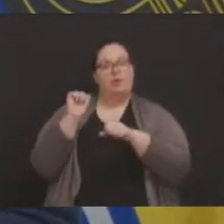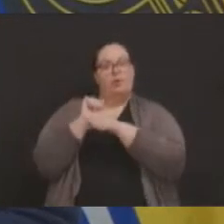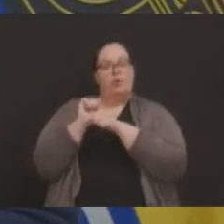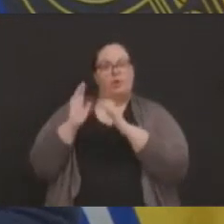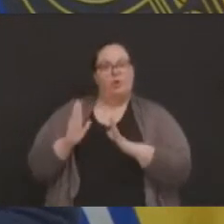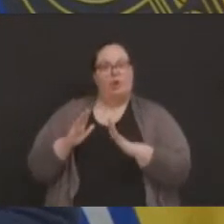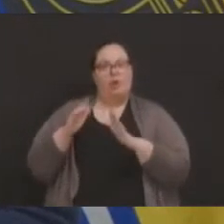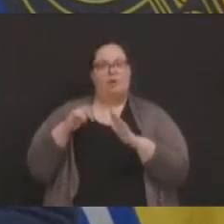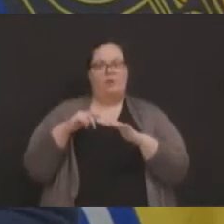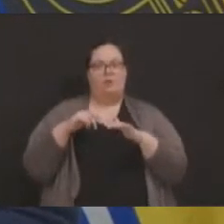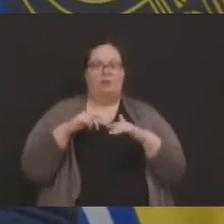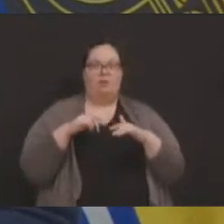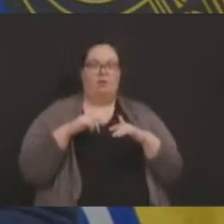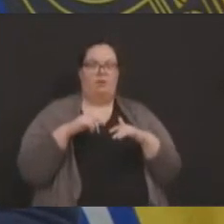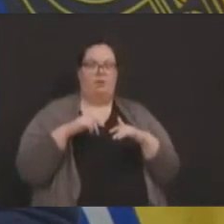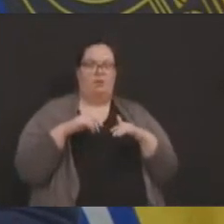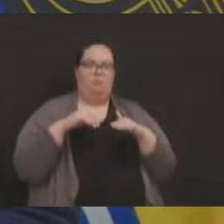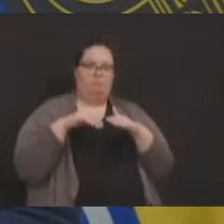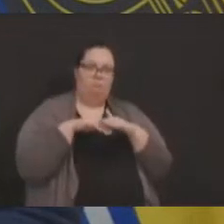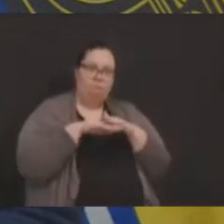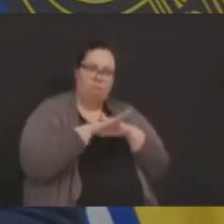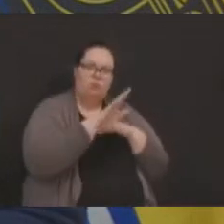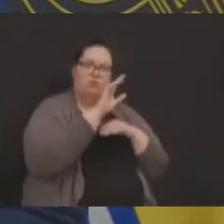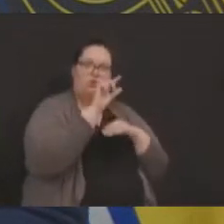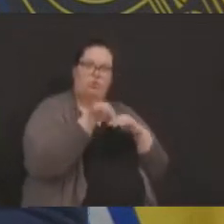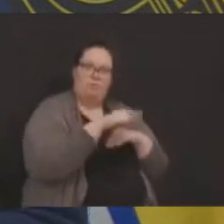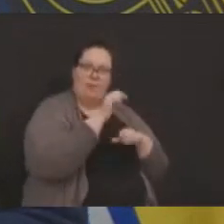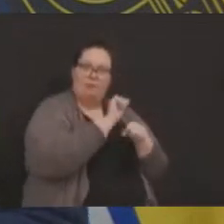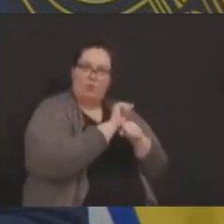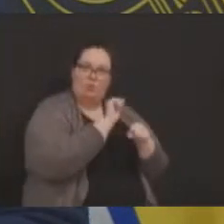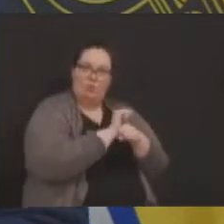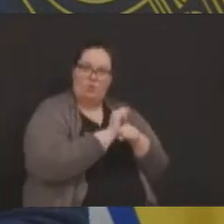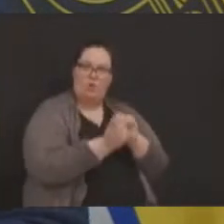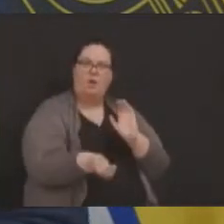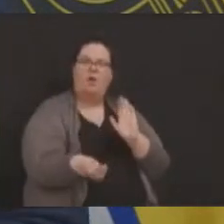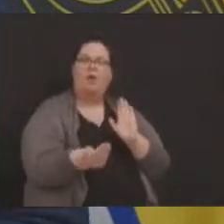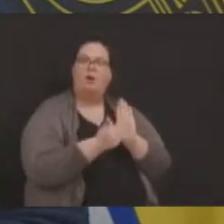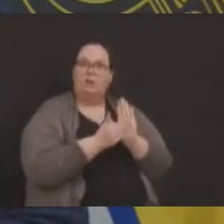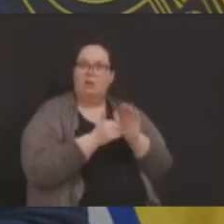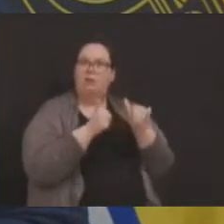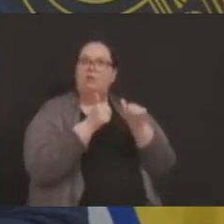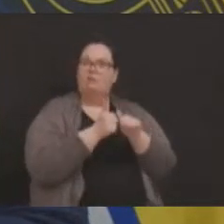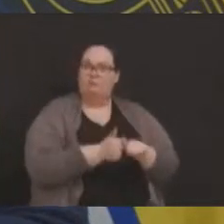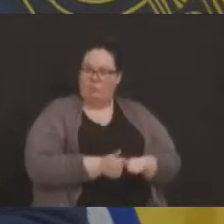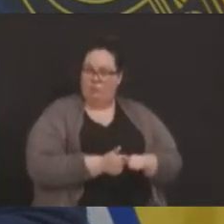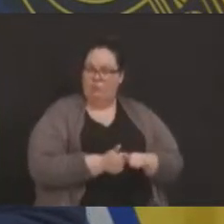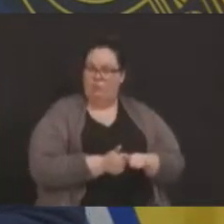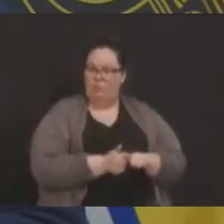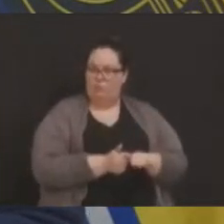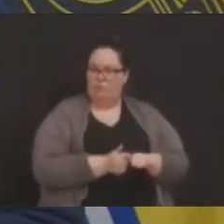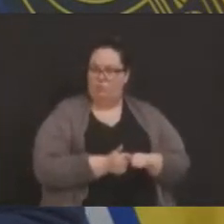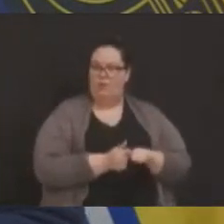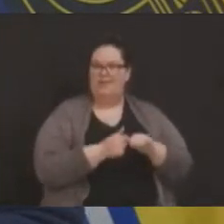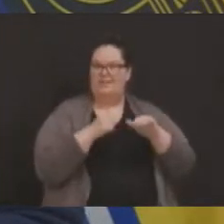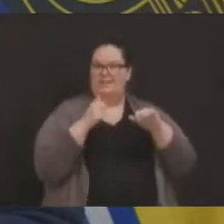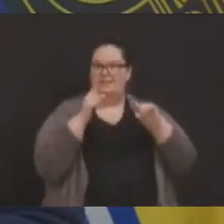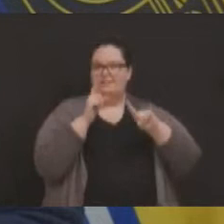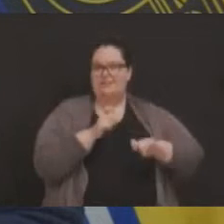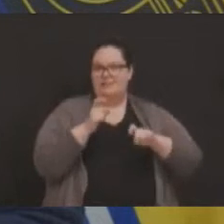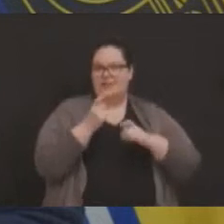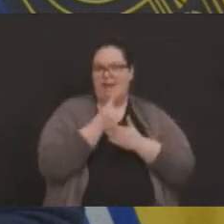tested weekly in order to continue that. It is inconvenient. This is a difficult